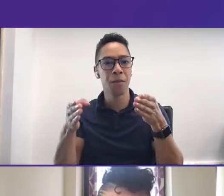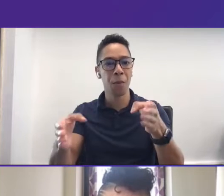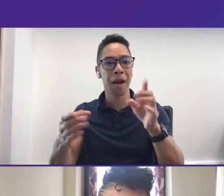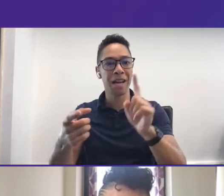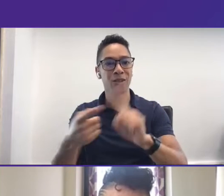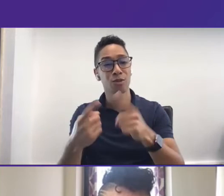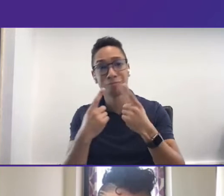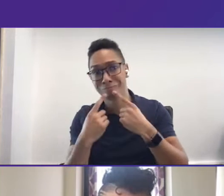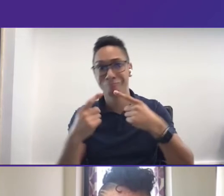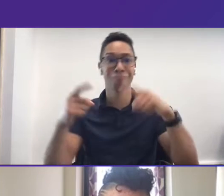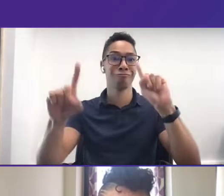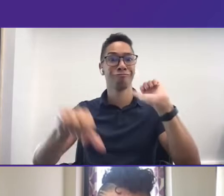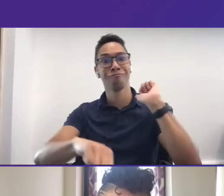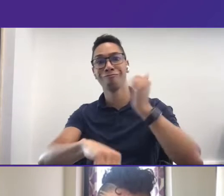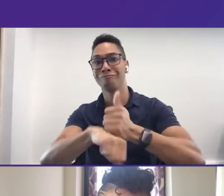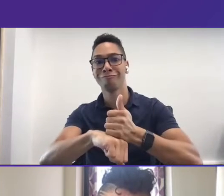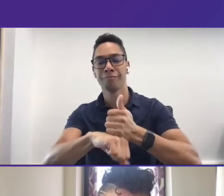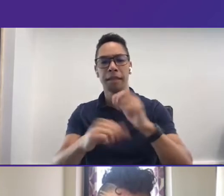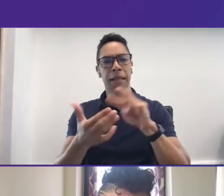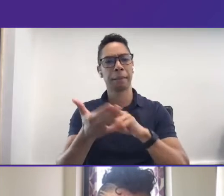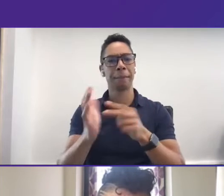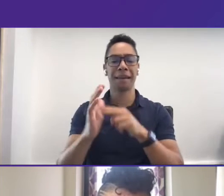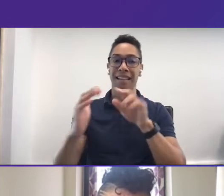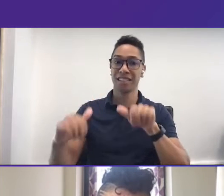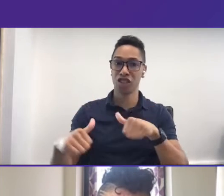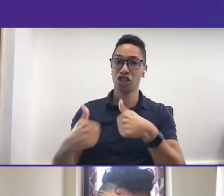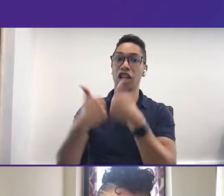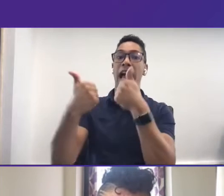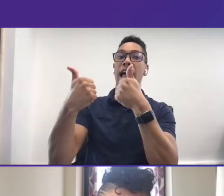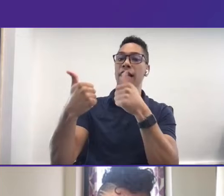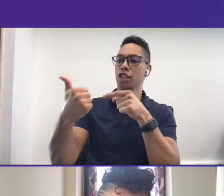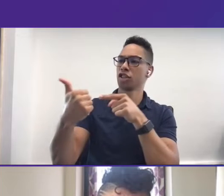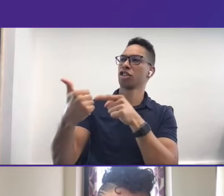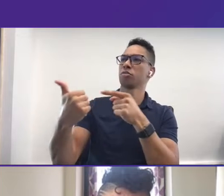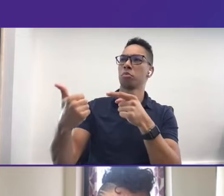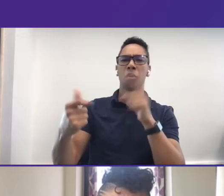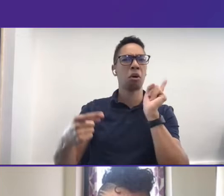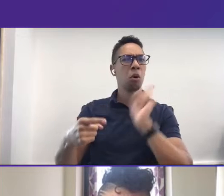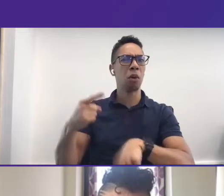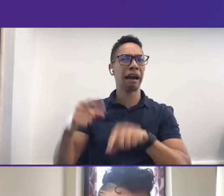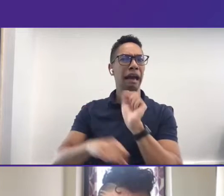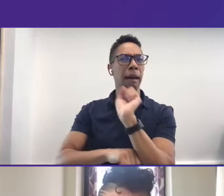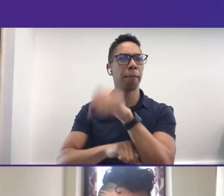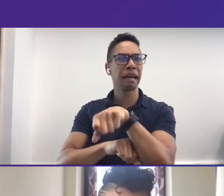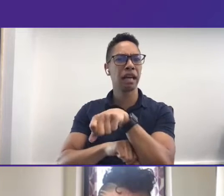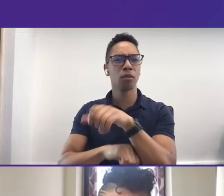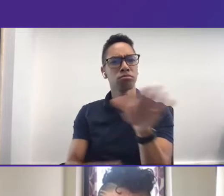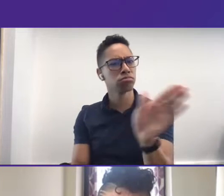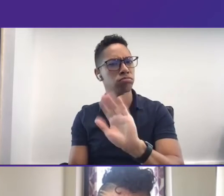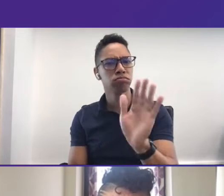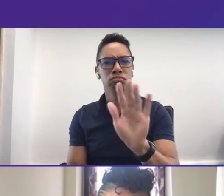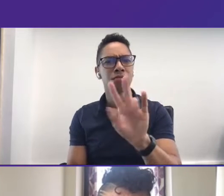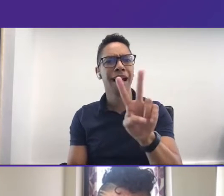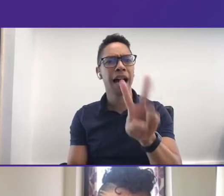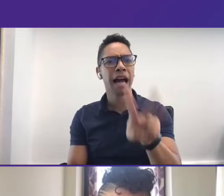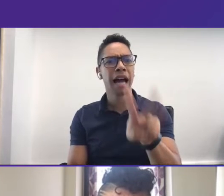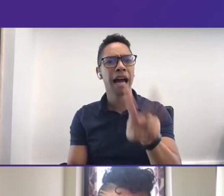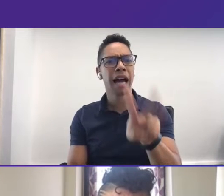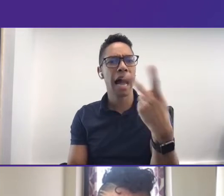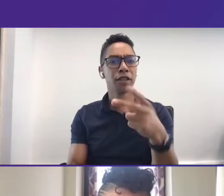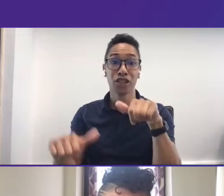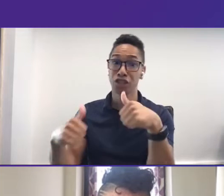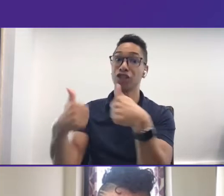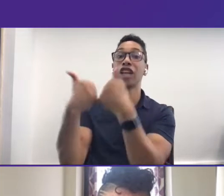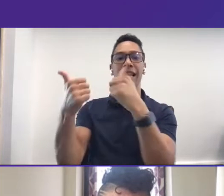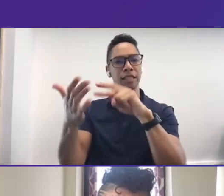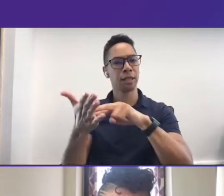we never saw those obstacles as challenges that we couldn't overcome, but the opposite, as opportunities to, you